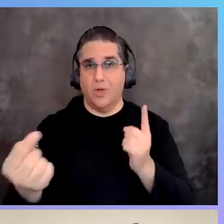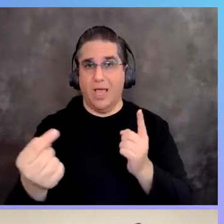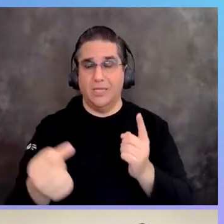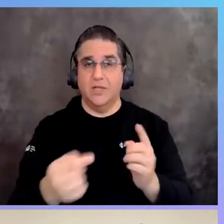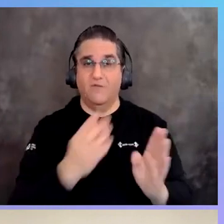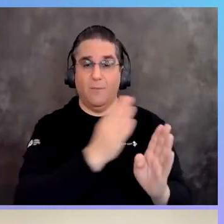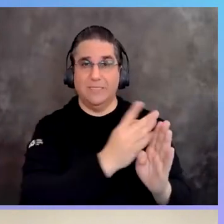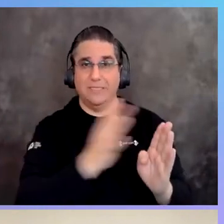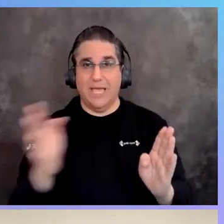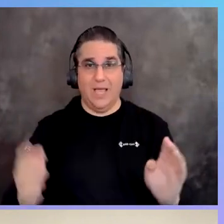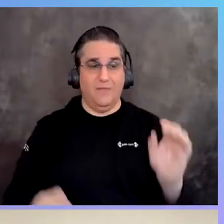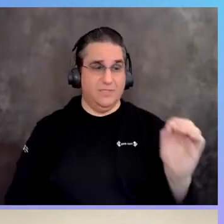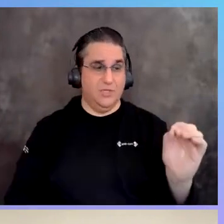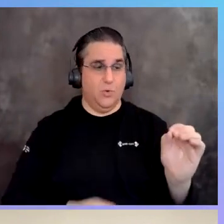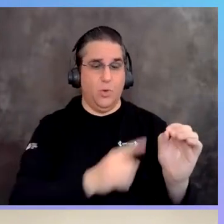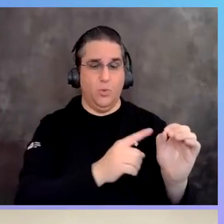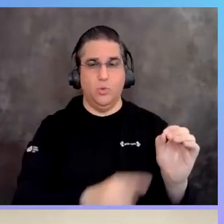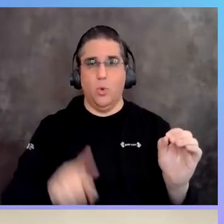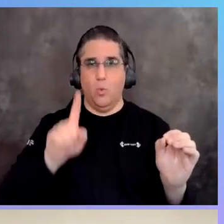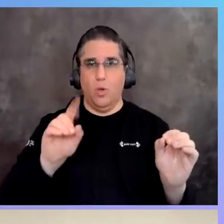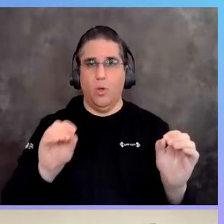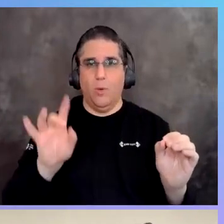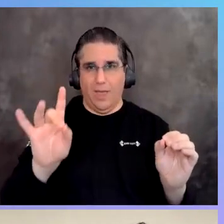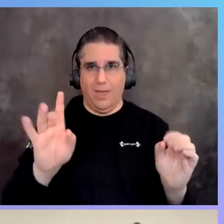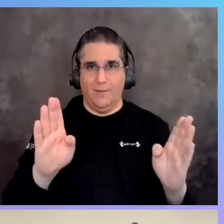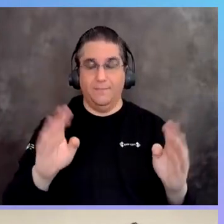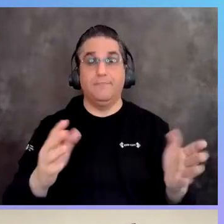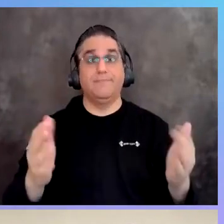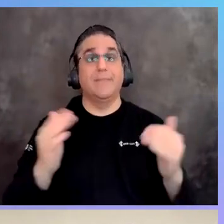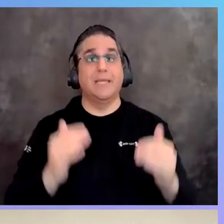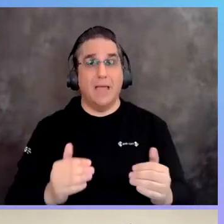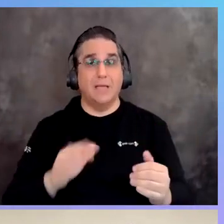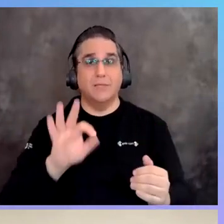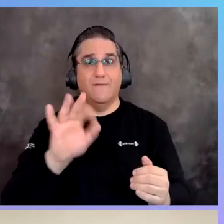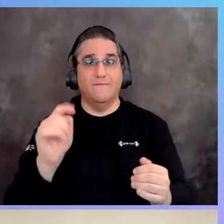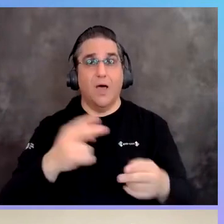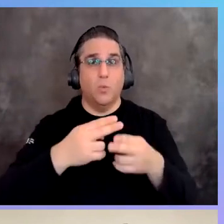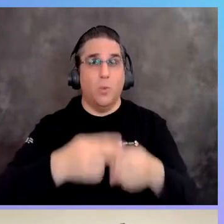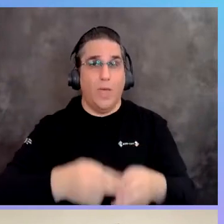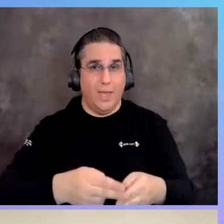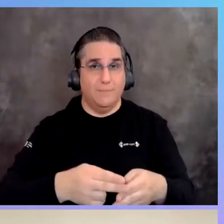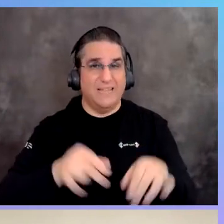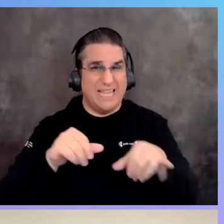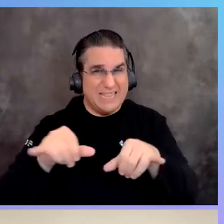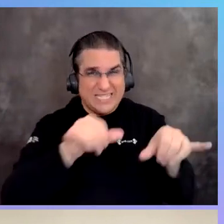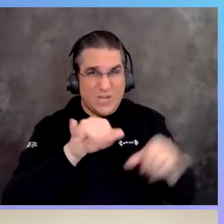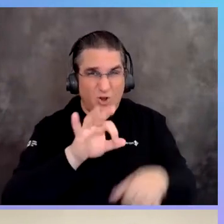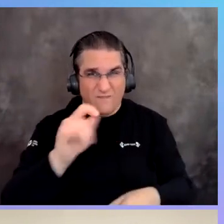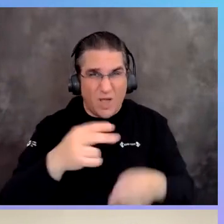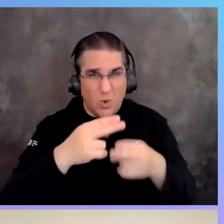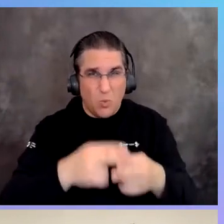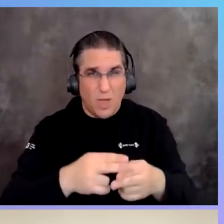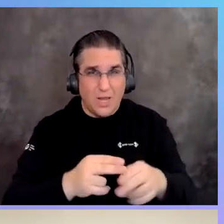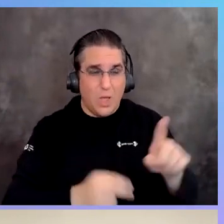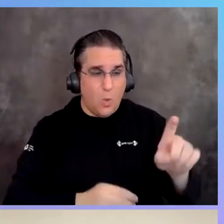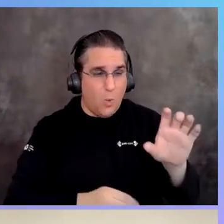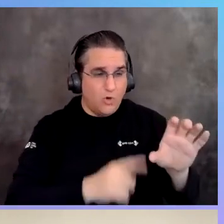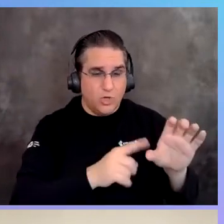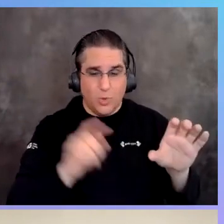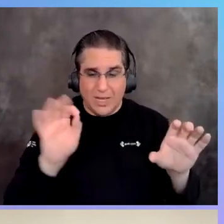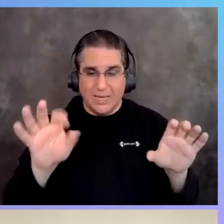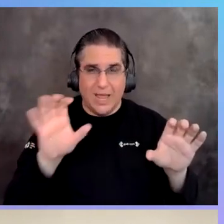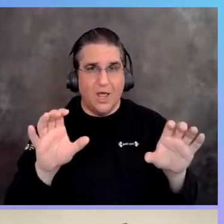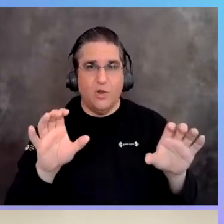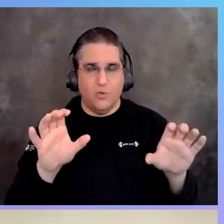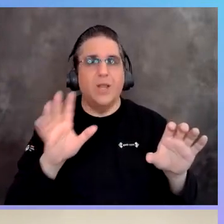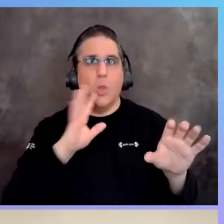108. Next up is going to be the font weight. Those standard font weight sizes of 100 to 900, those are going to be